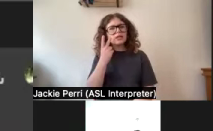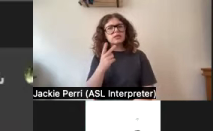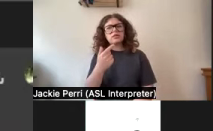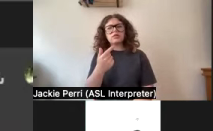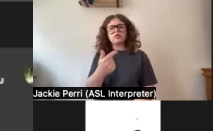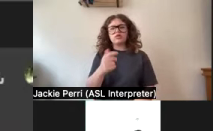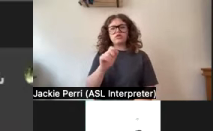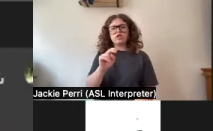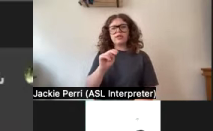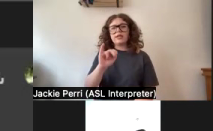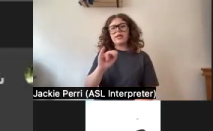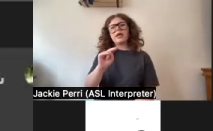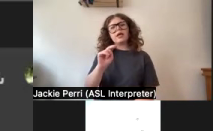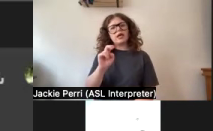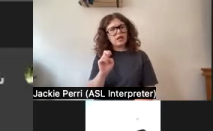in, Gracias, Carlos.